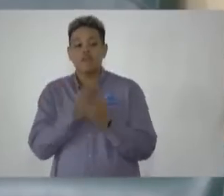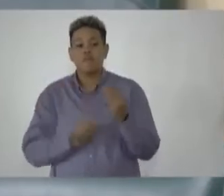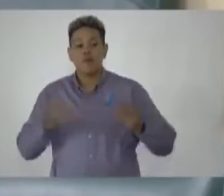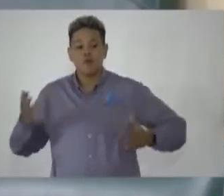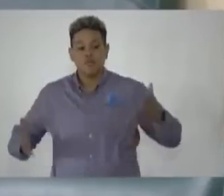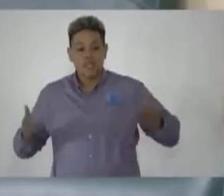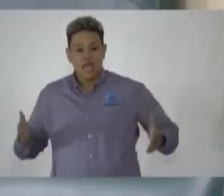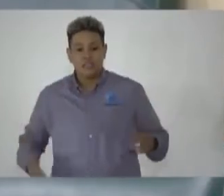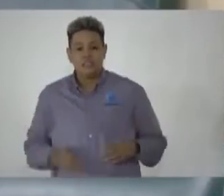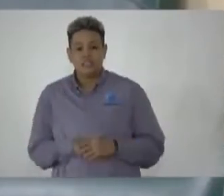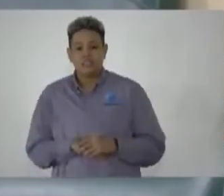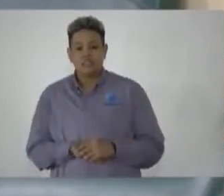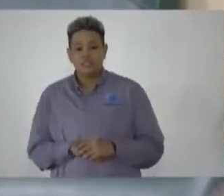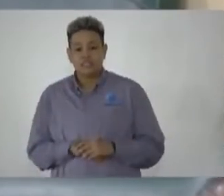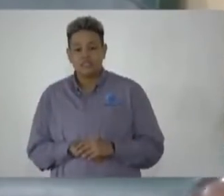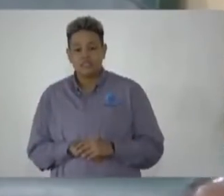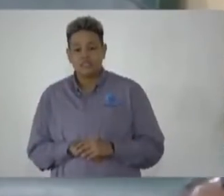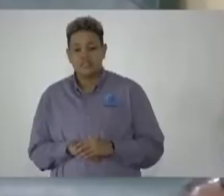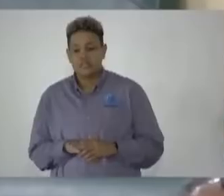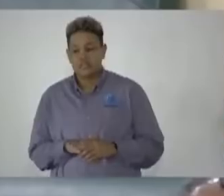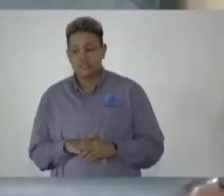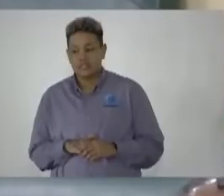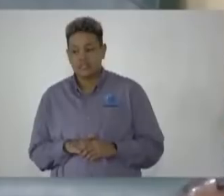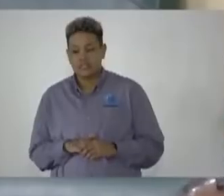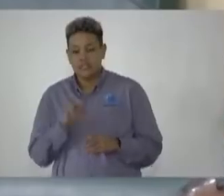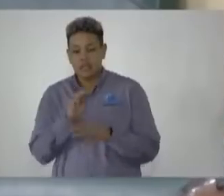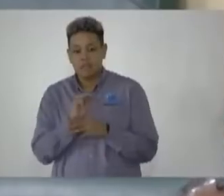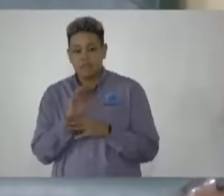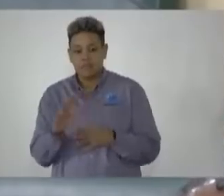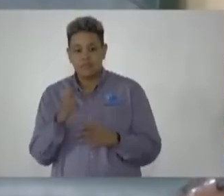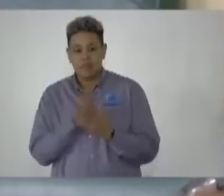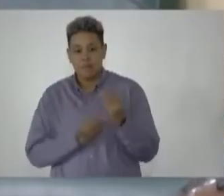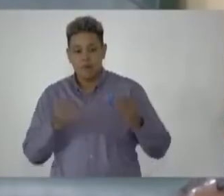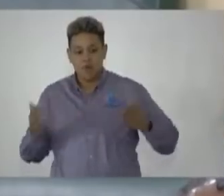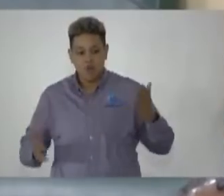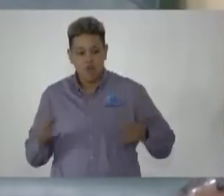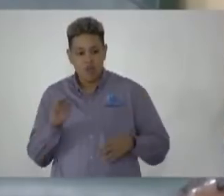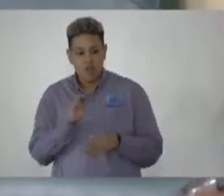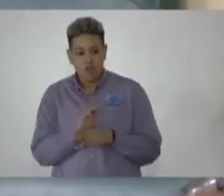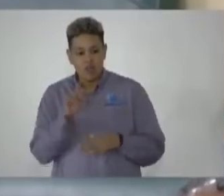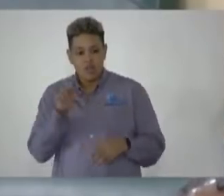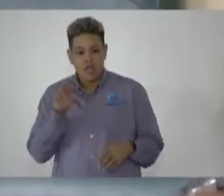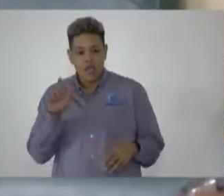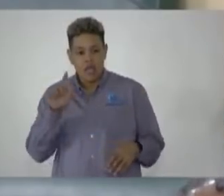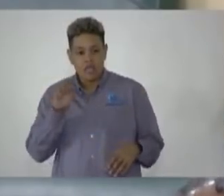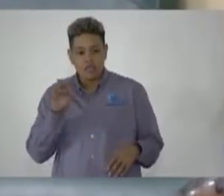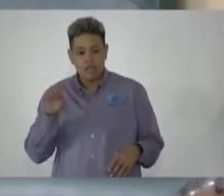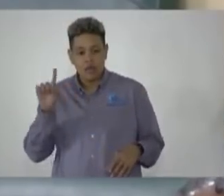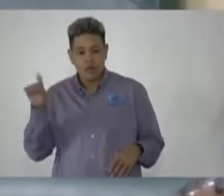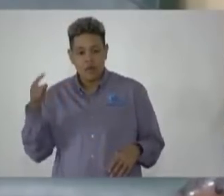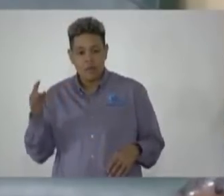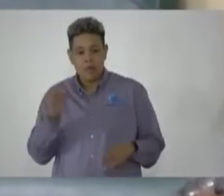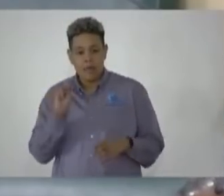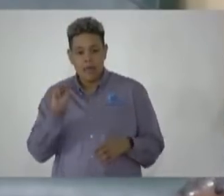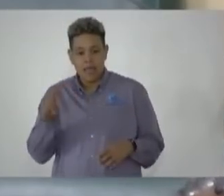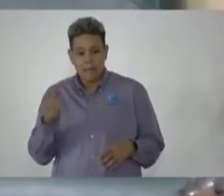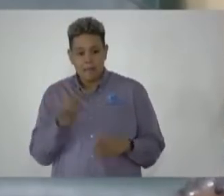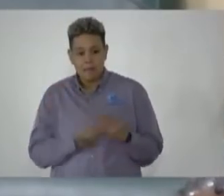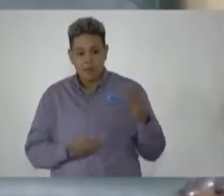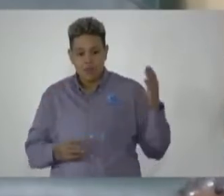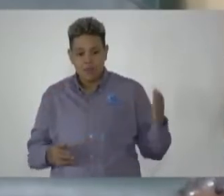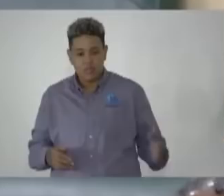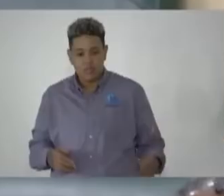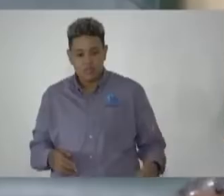aisle. Minister on both sides of the aisle. And Minister Carl Samuda has only been, he has been MP on both